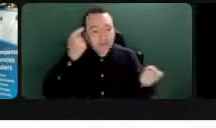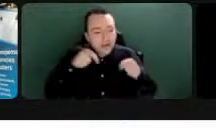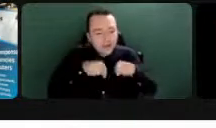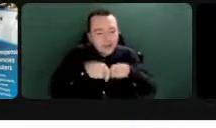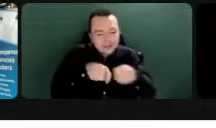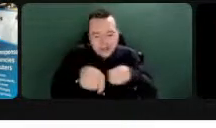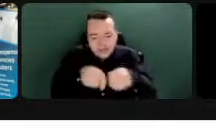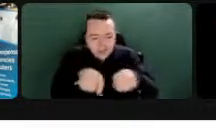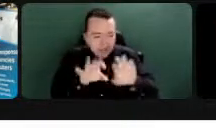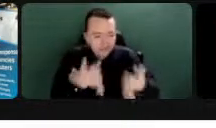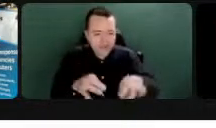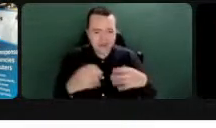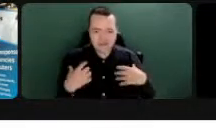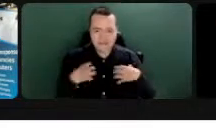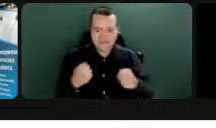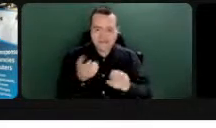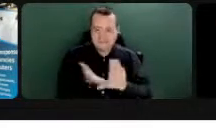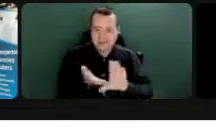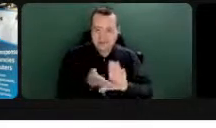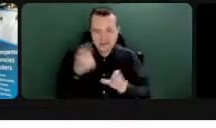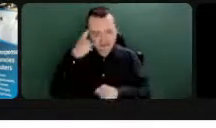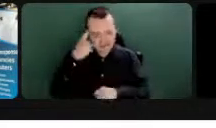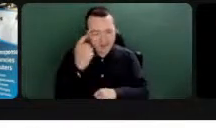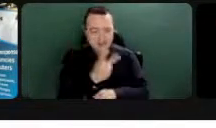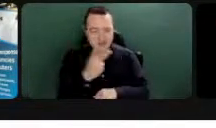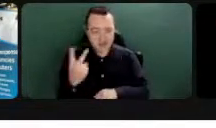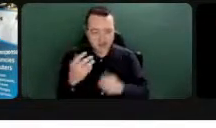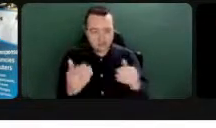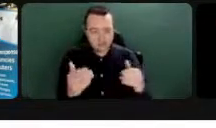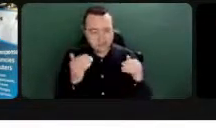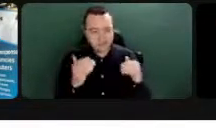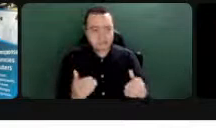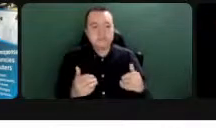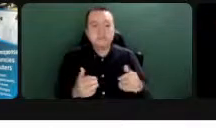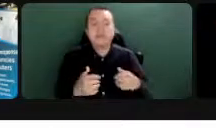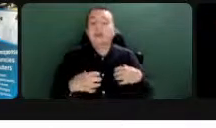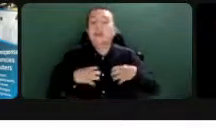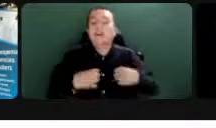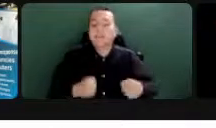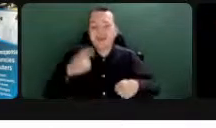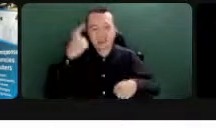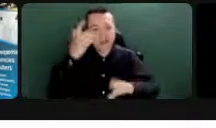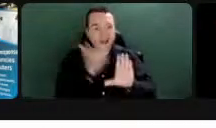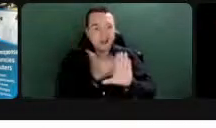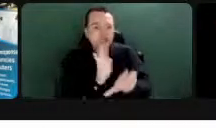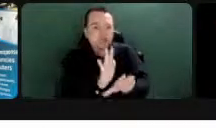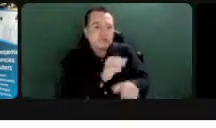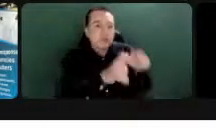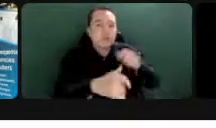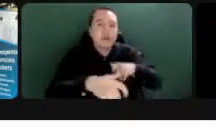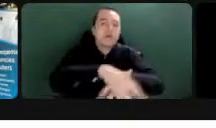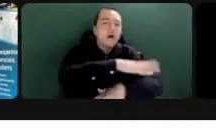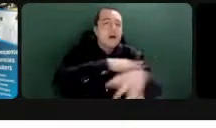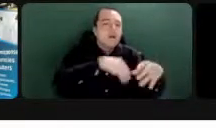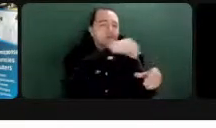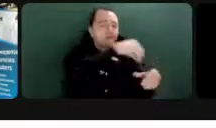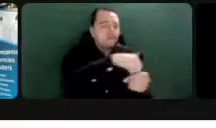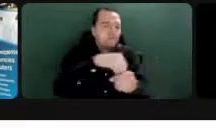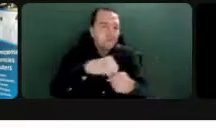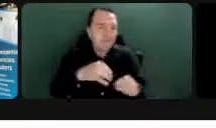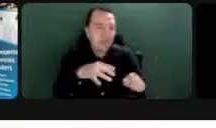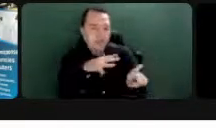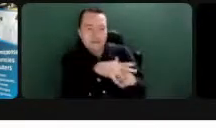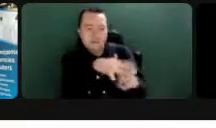health workers, and strategies to protect the mental health of disaster victims. We're on